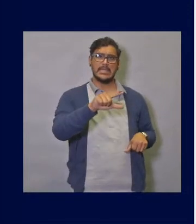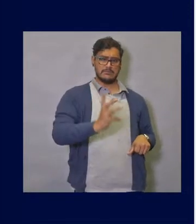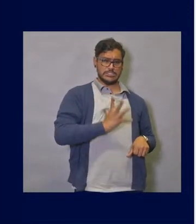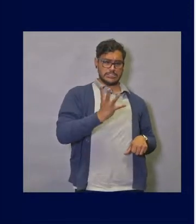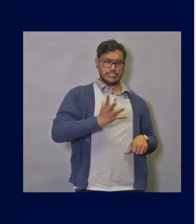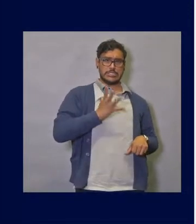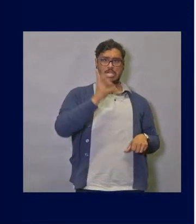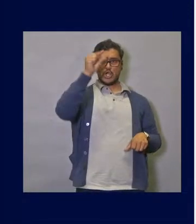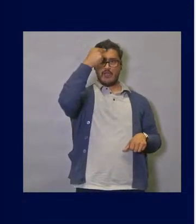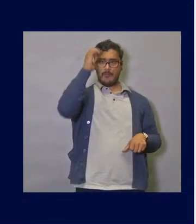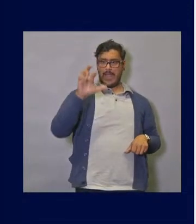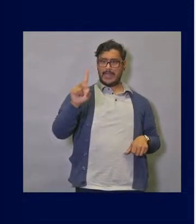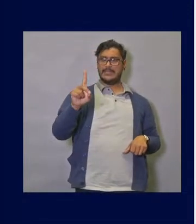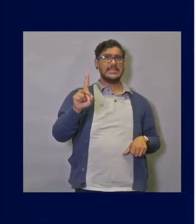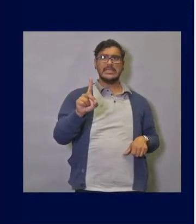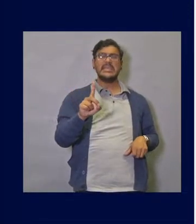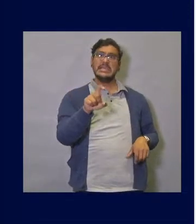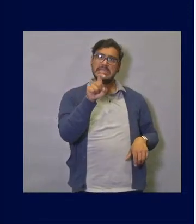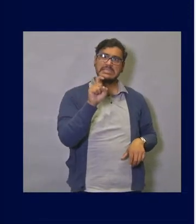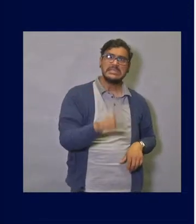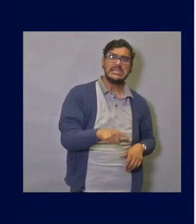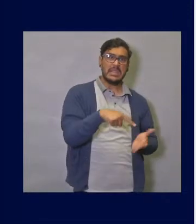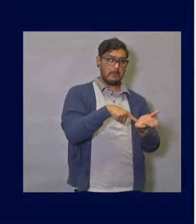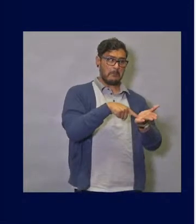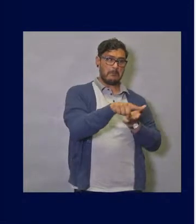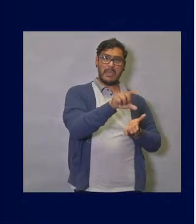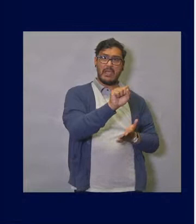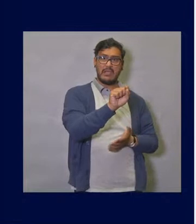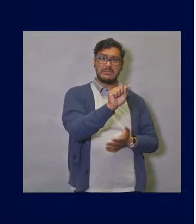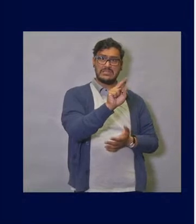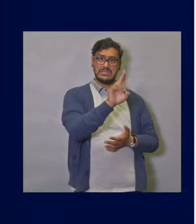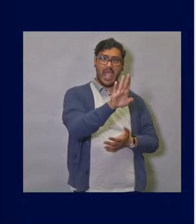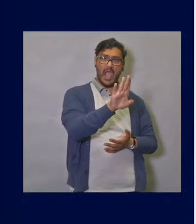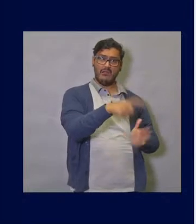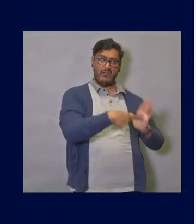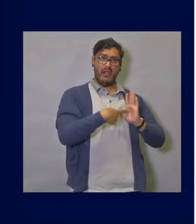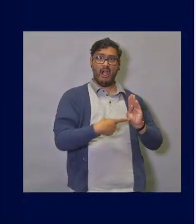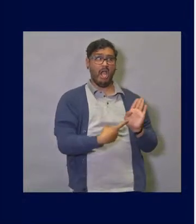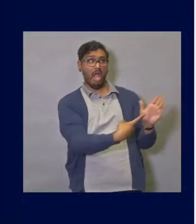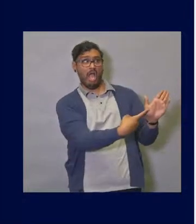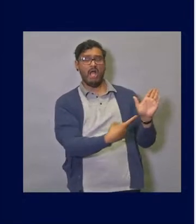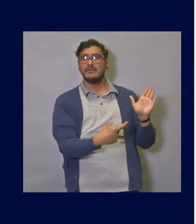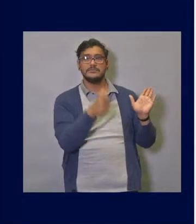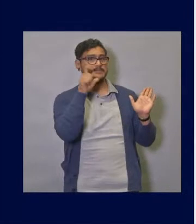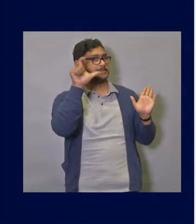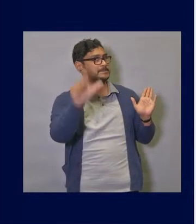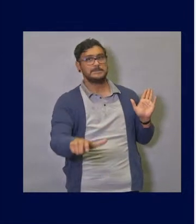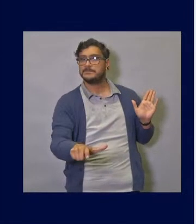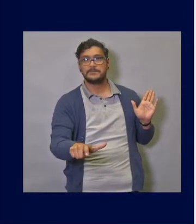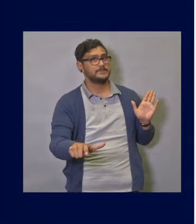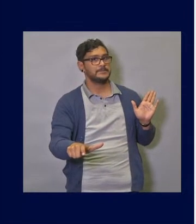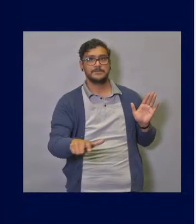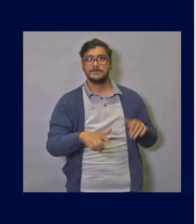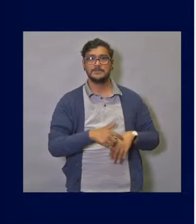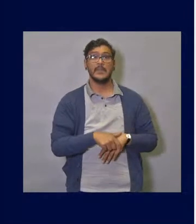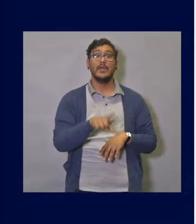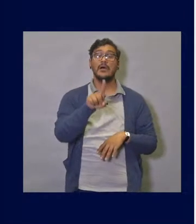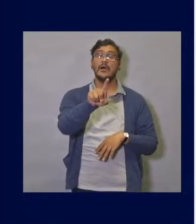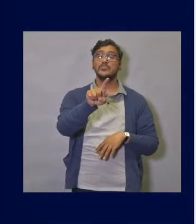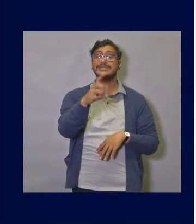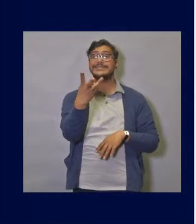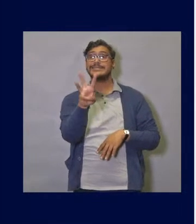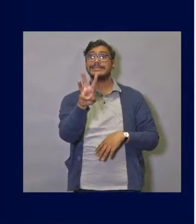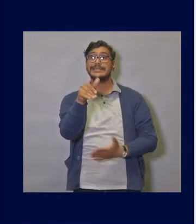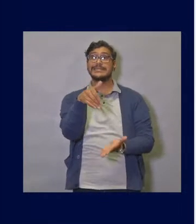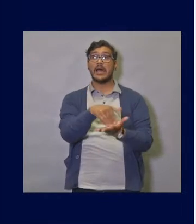pay stub, and I'll talk about that in a moment. The next slide. An estimated 116,000